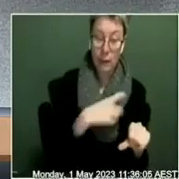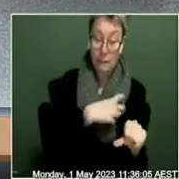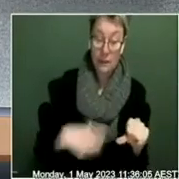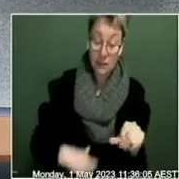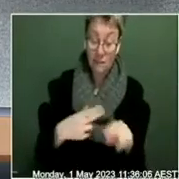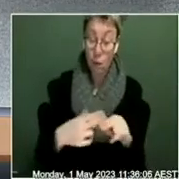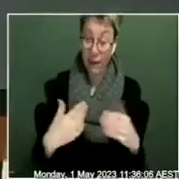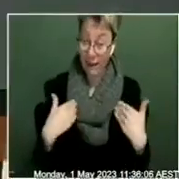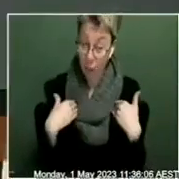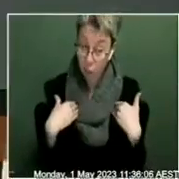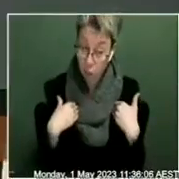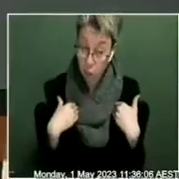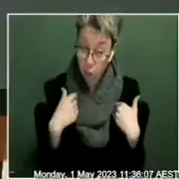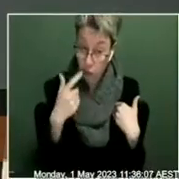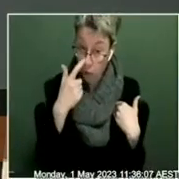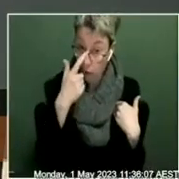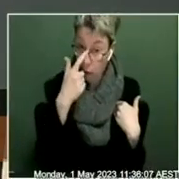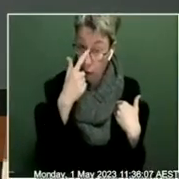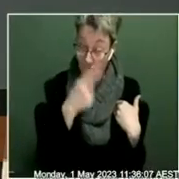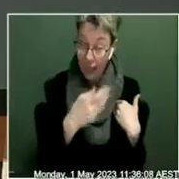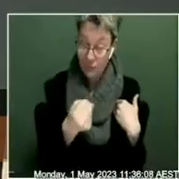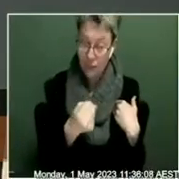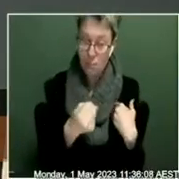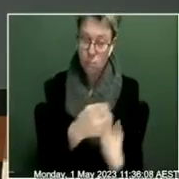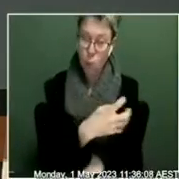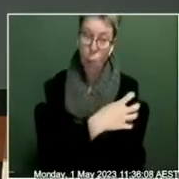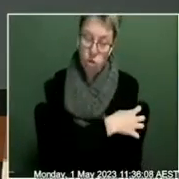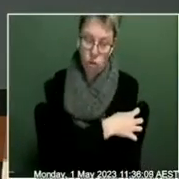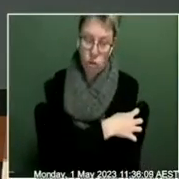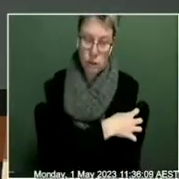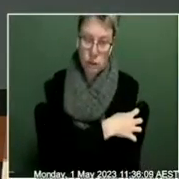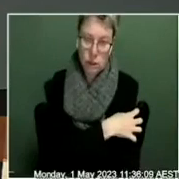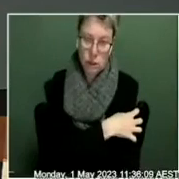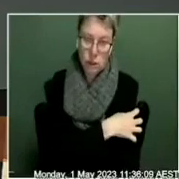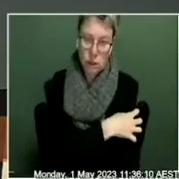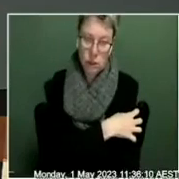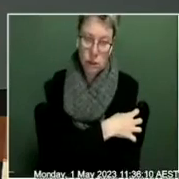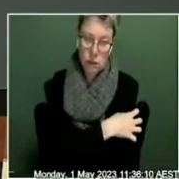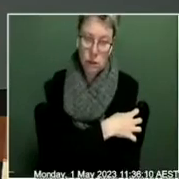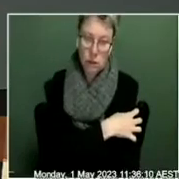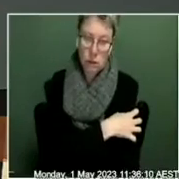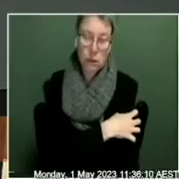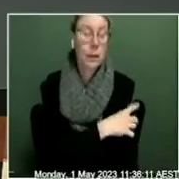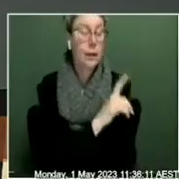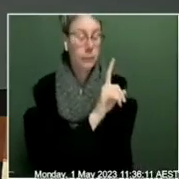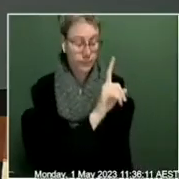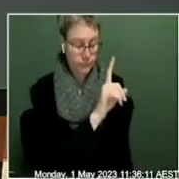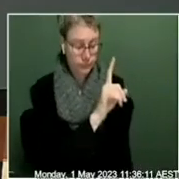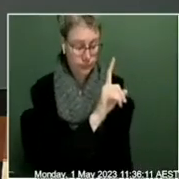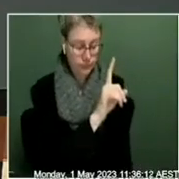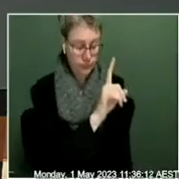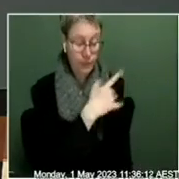was about the community coming to the table with authority, having authority back into government